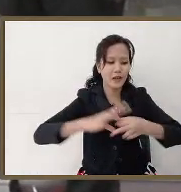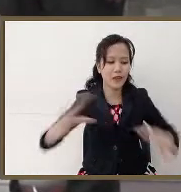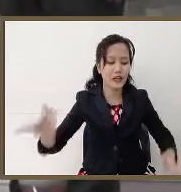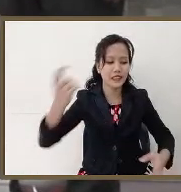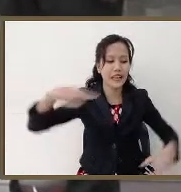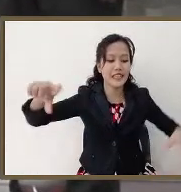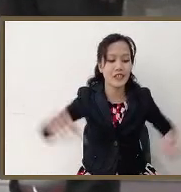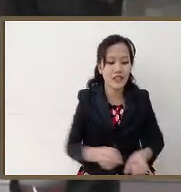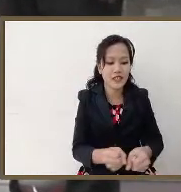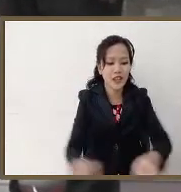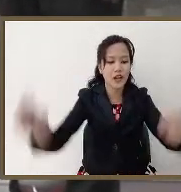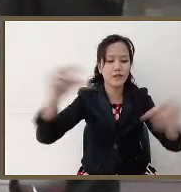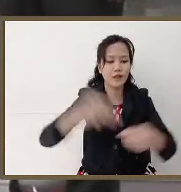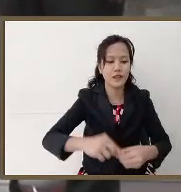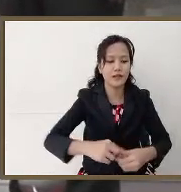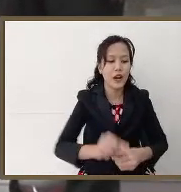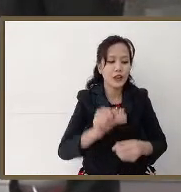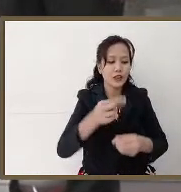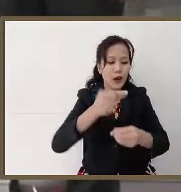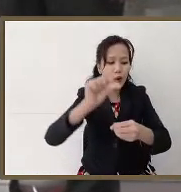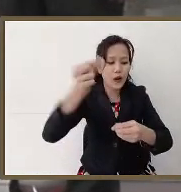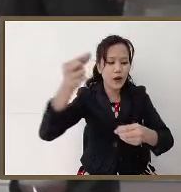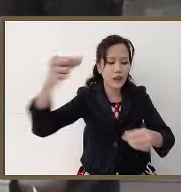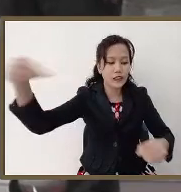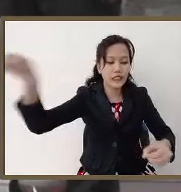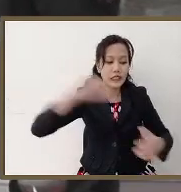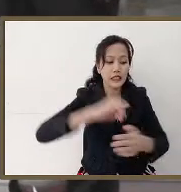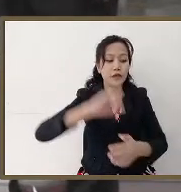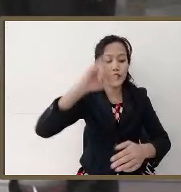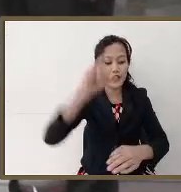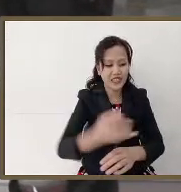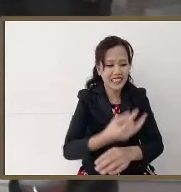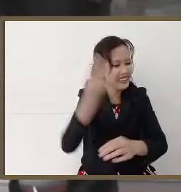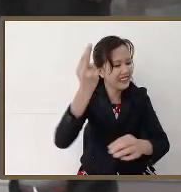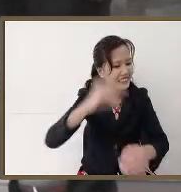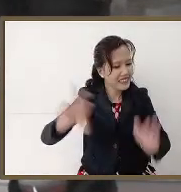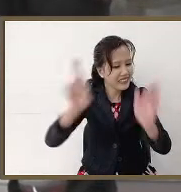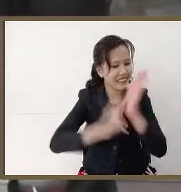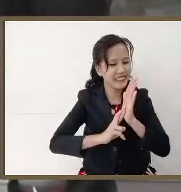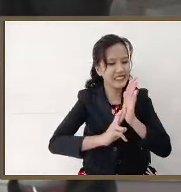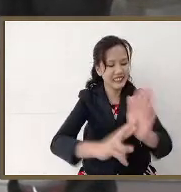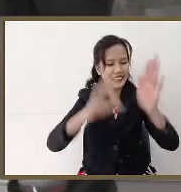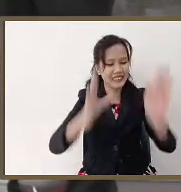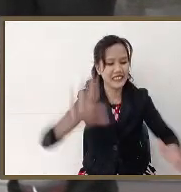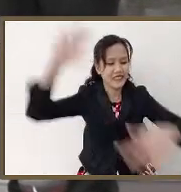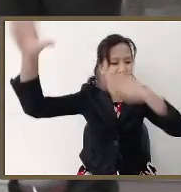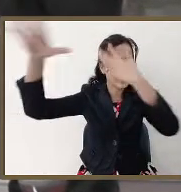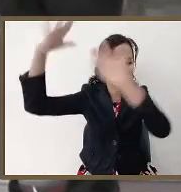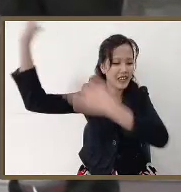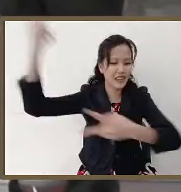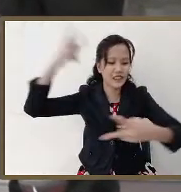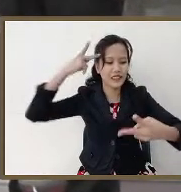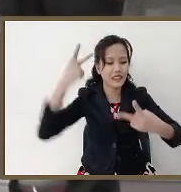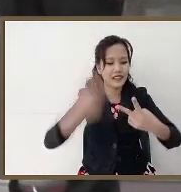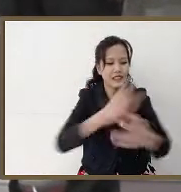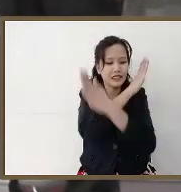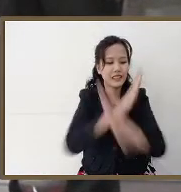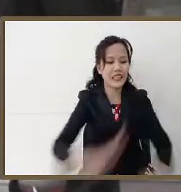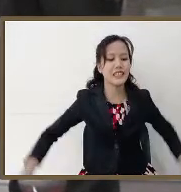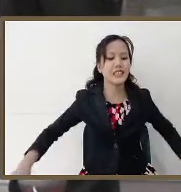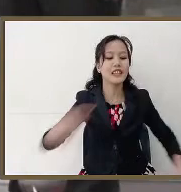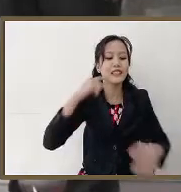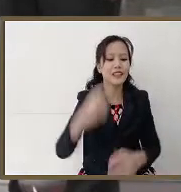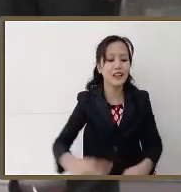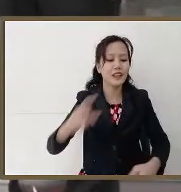of pearl and the streets made of pure gold. Even John the Revelator in a heavenly vision could never really